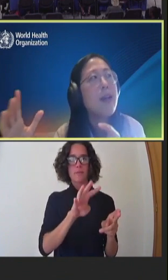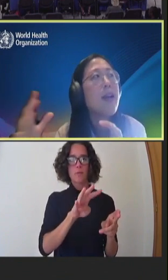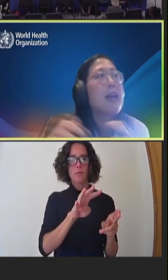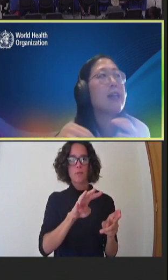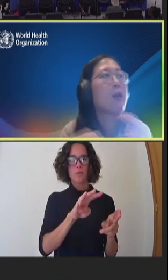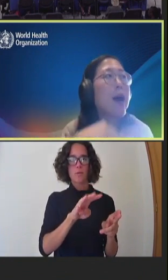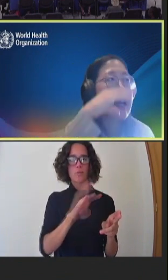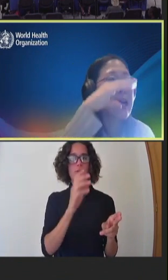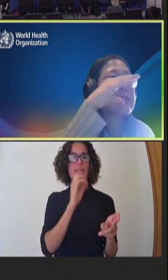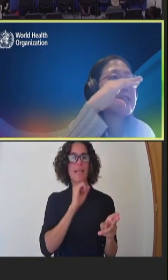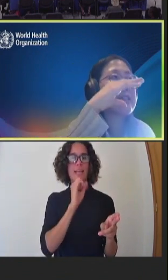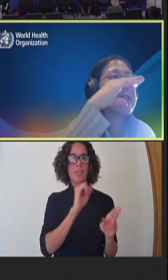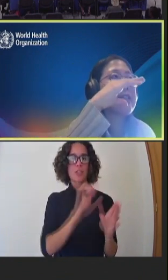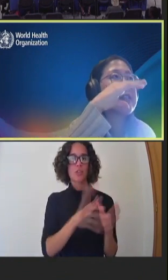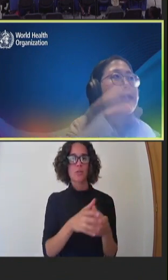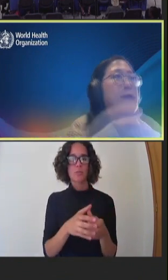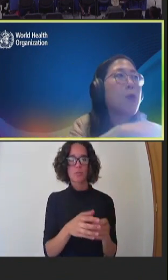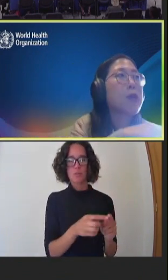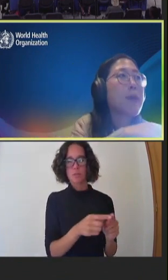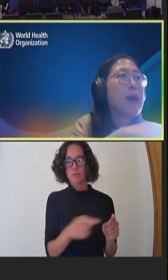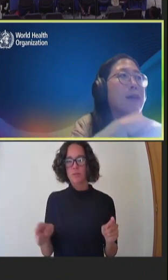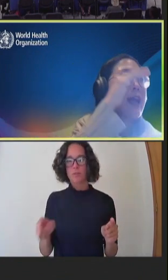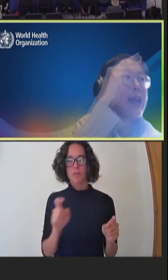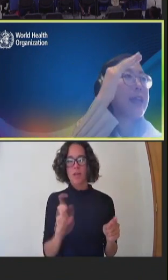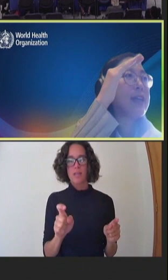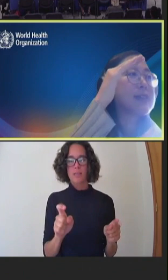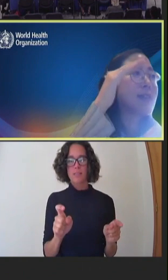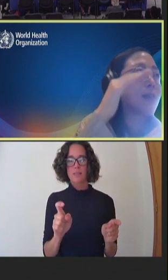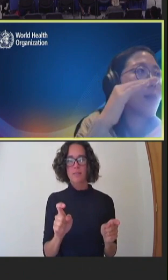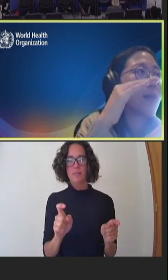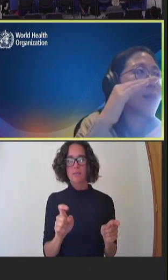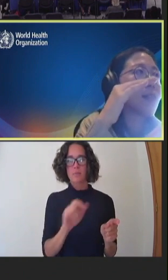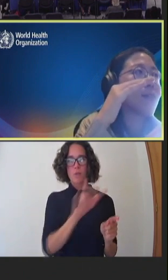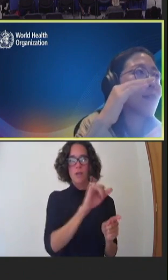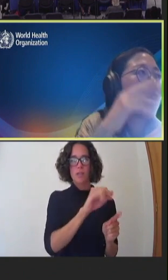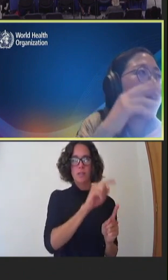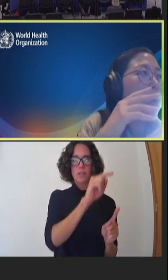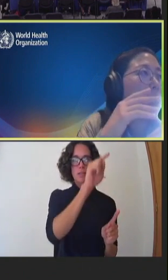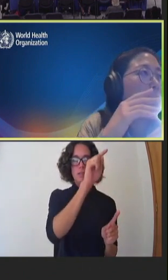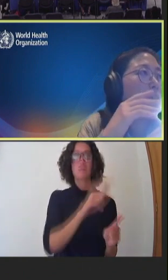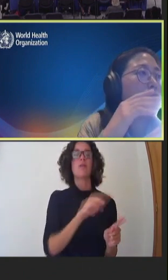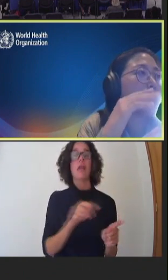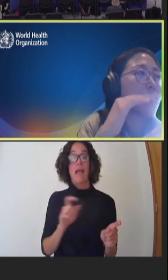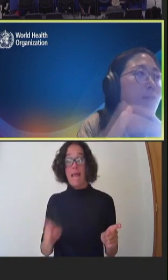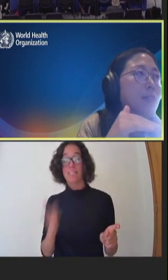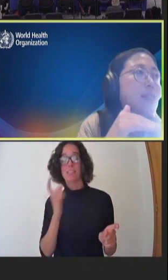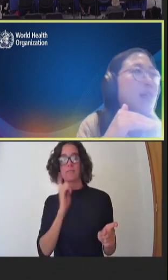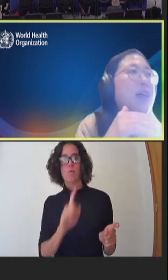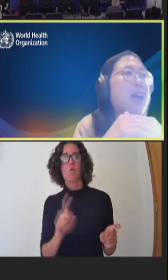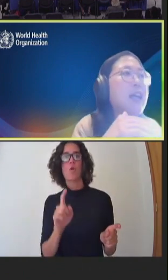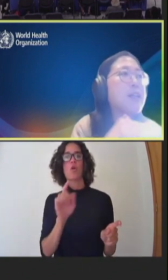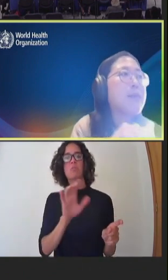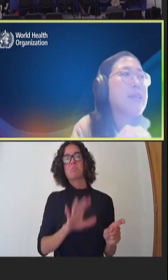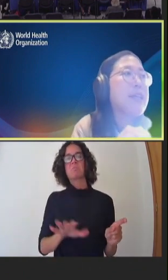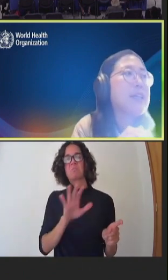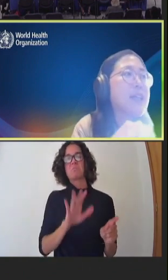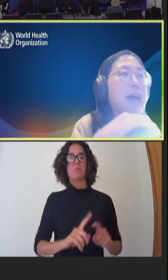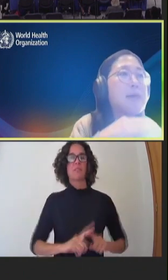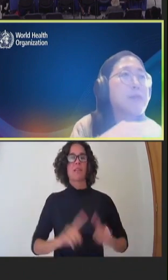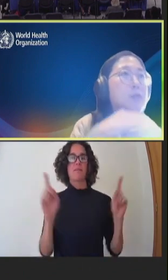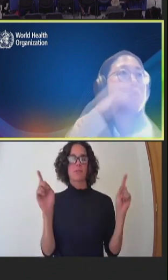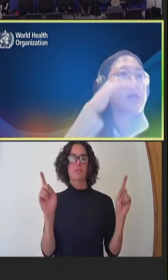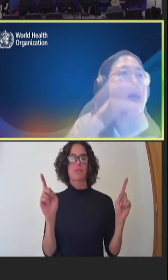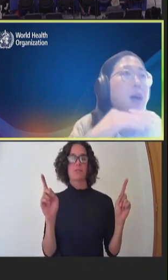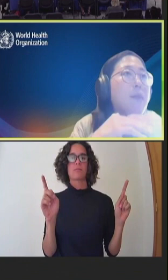groups, and the y-axis is for the panel A is the relative marginal difference, and the B is